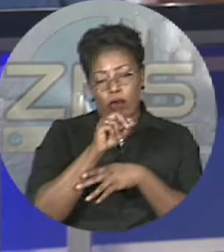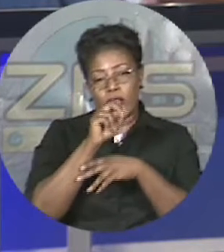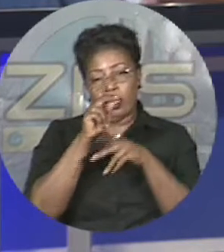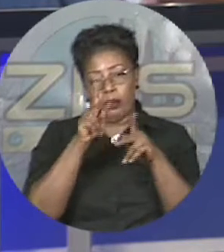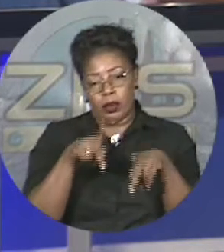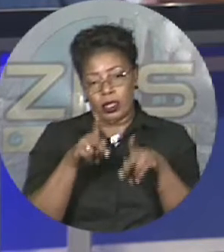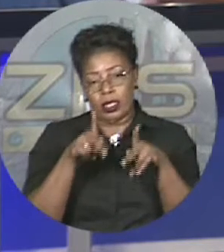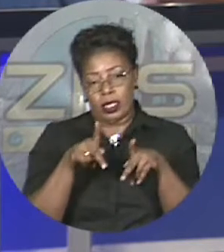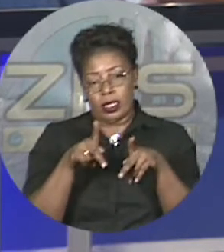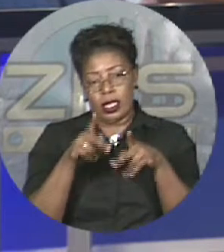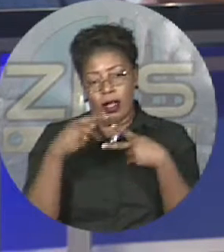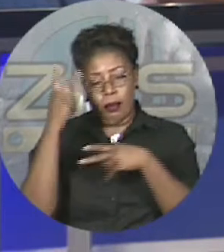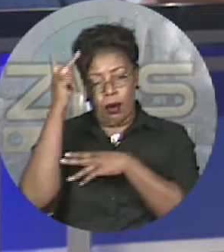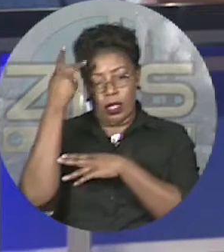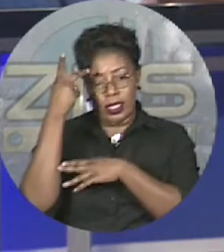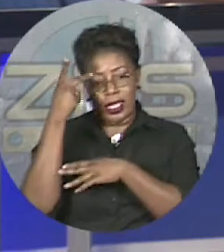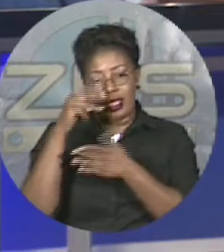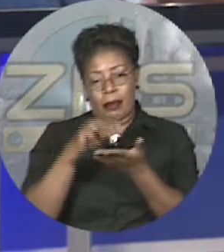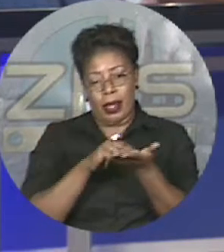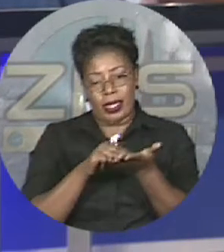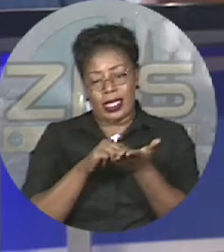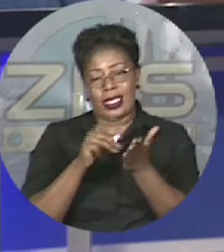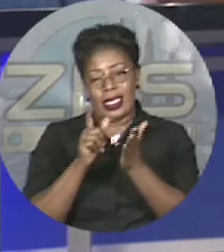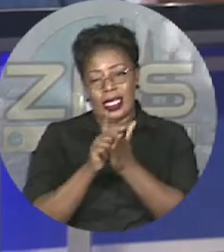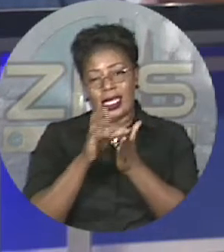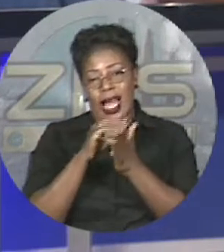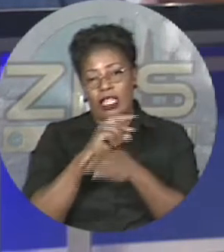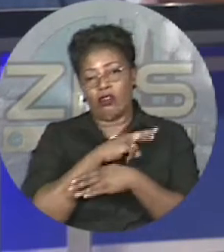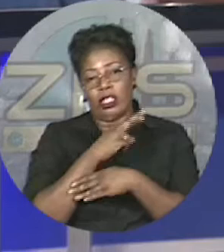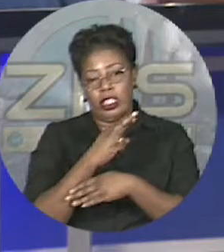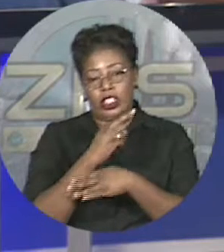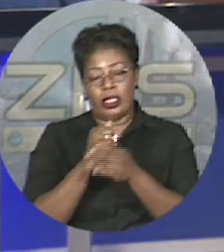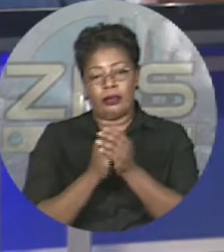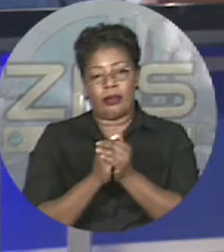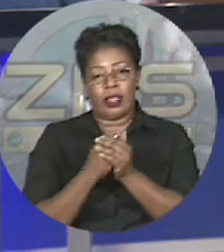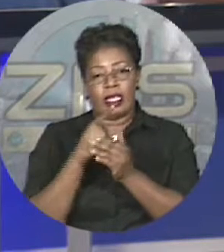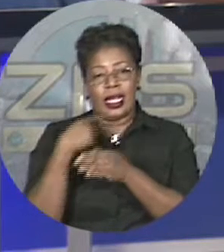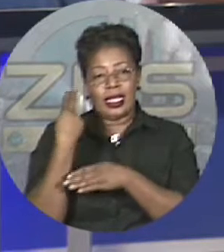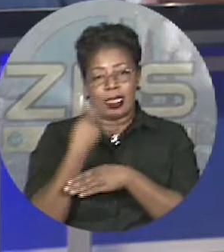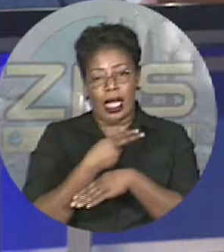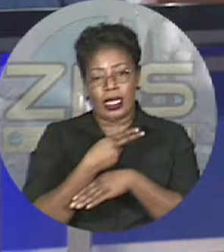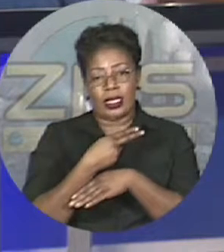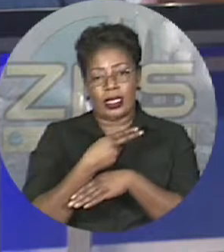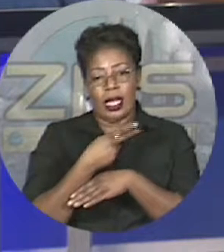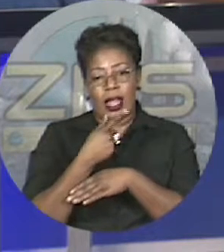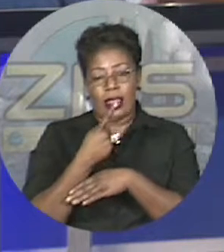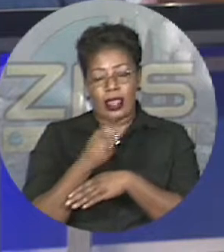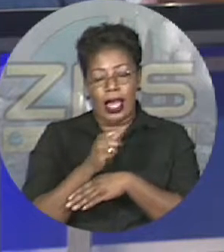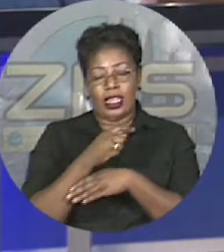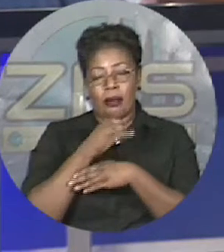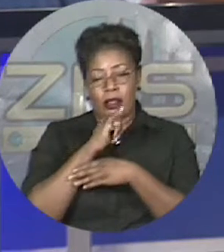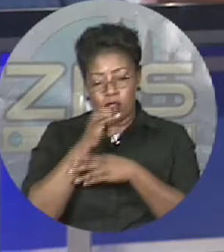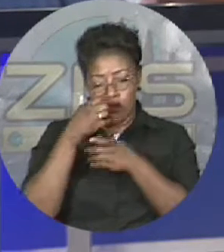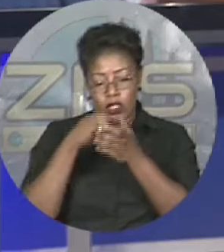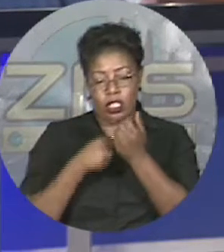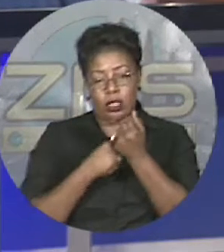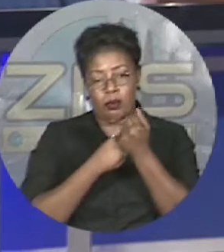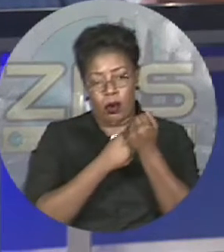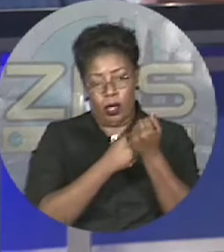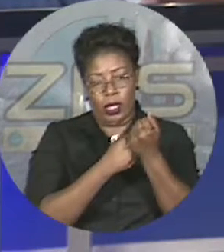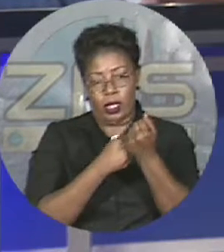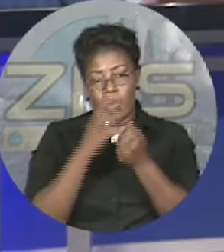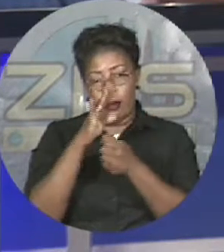including politics, medicine, legal, and religion. Opal Roach tells us tonight that the bishop was supported by his family during the gala